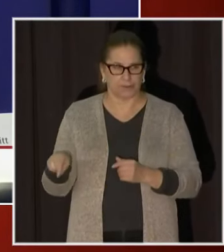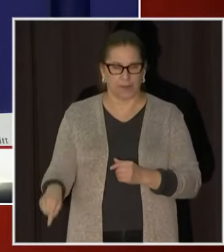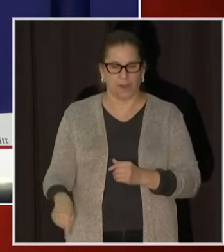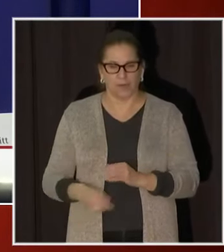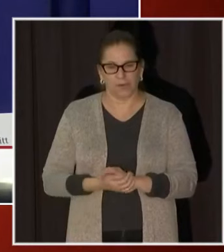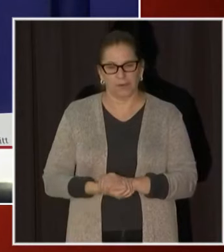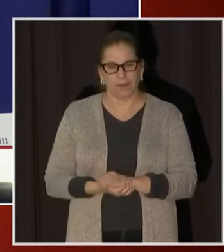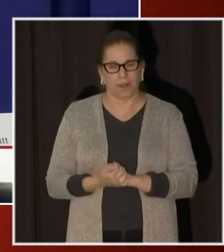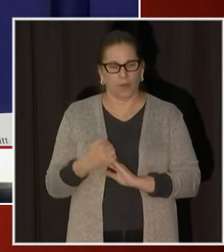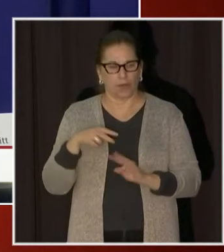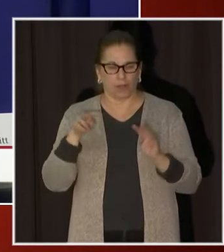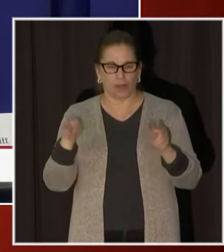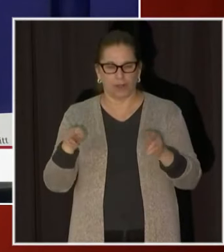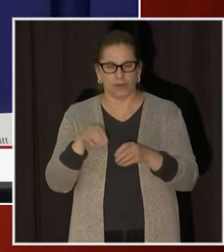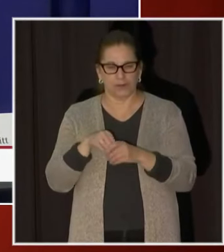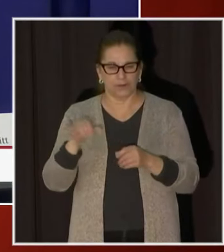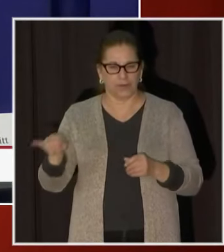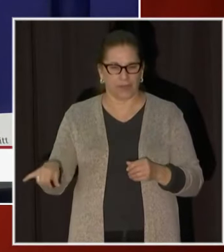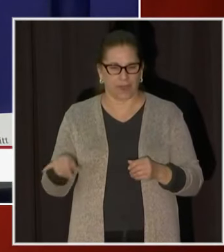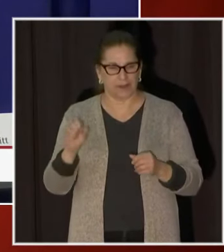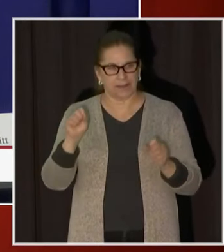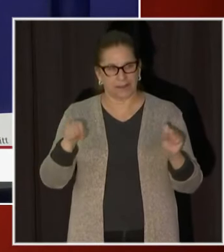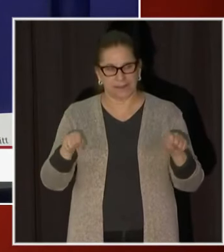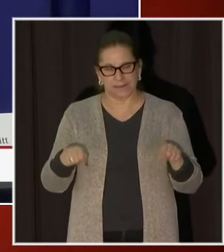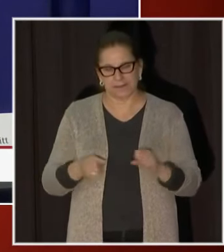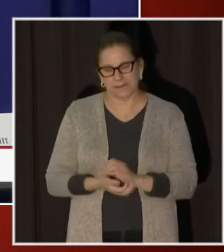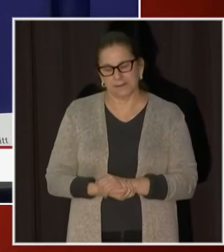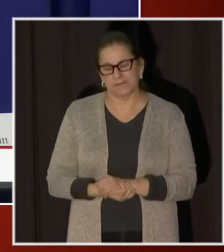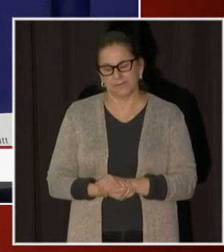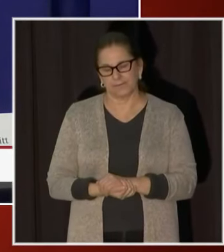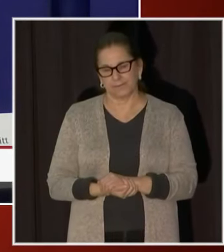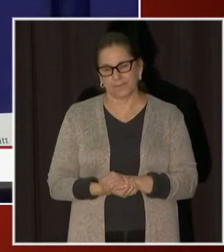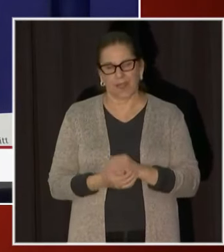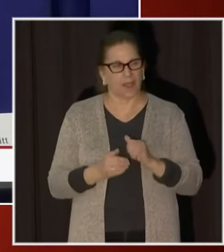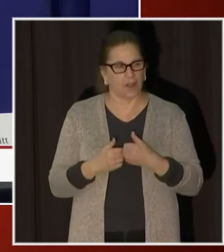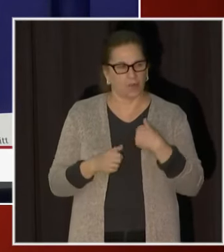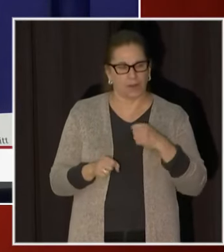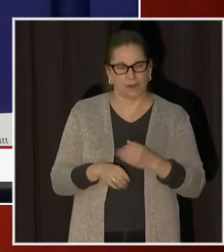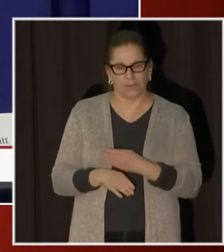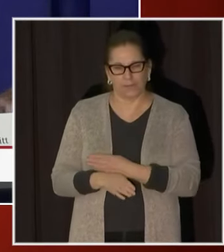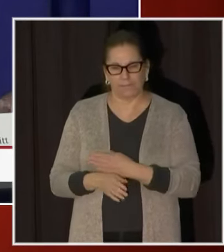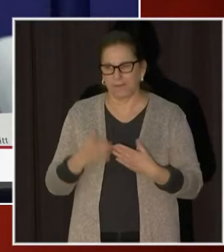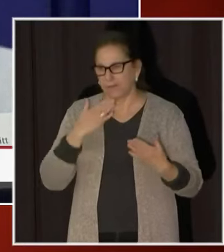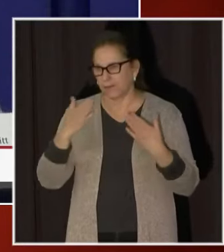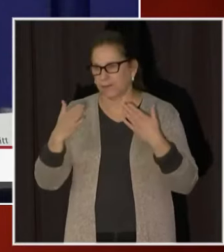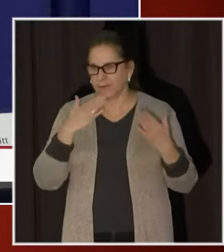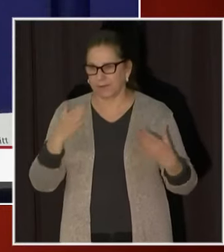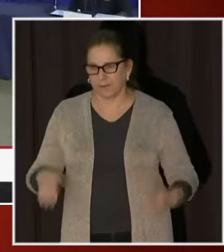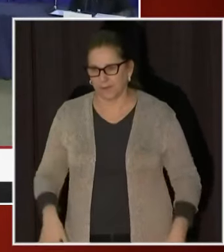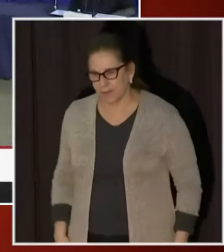eye on our strategies to see where we can have improvement. Okay. Thank you. Thank you.